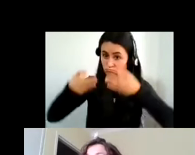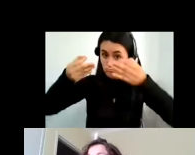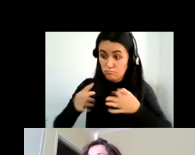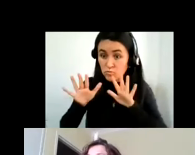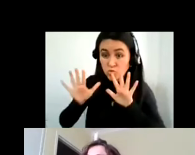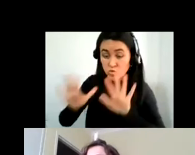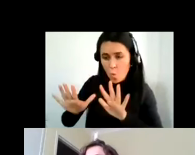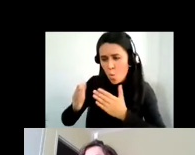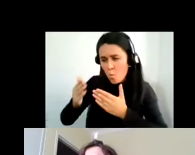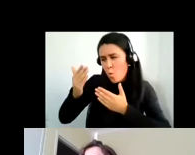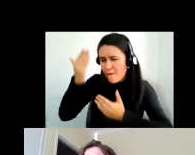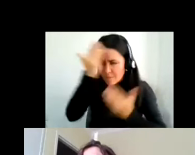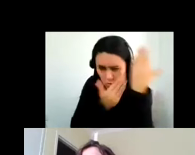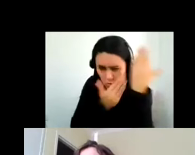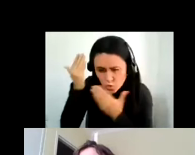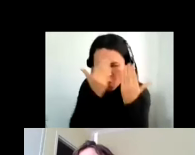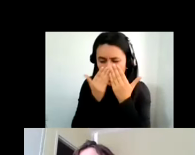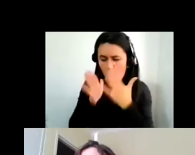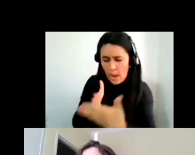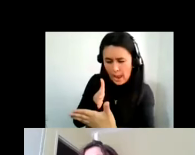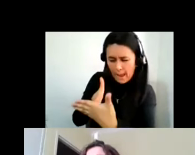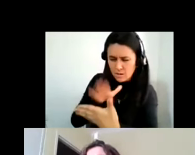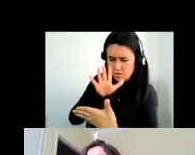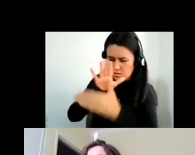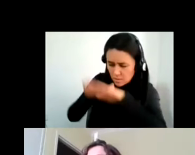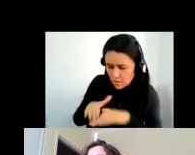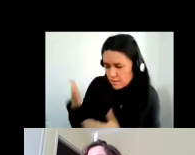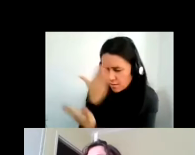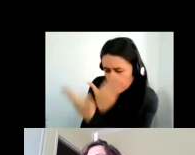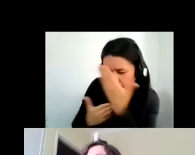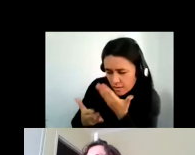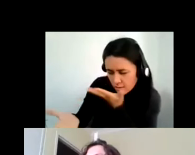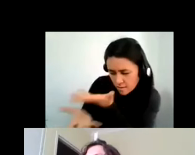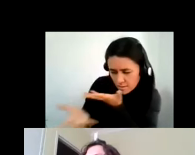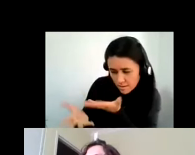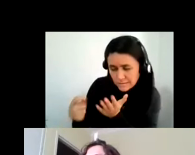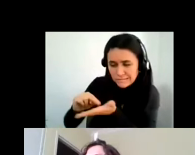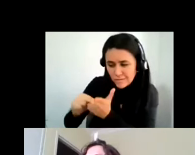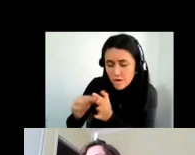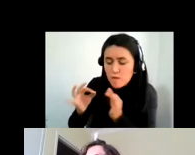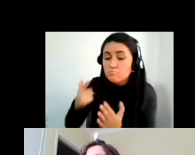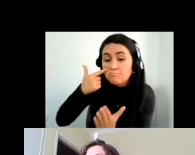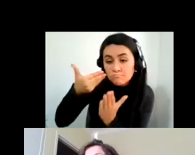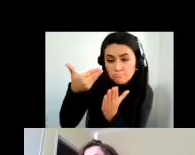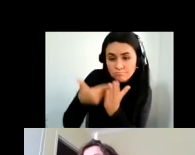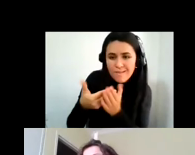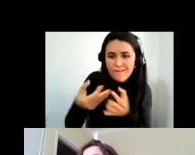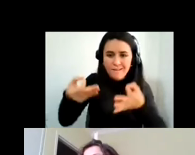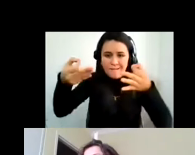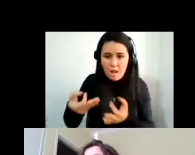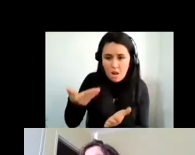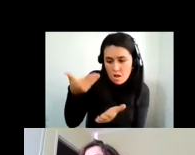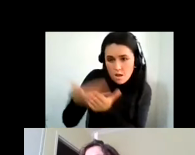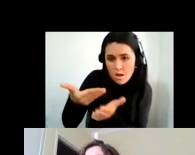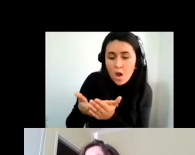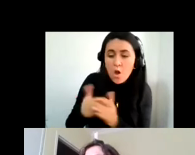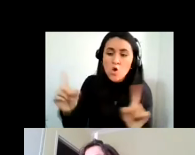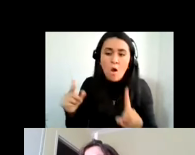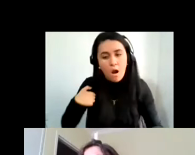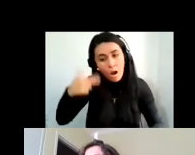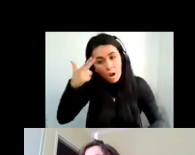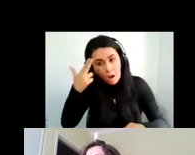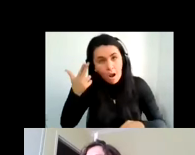evidence and not, let's say, duplicate efforts. And then we have the quantitative analysis,